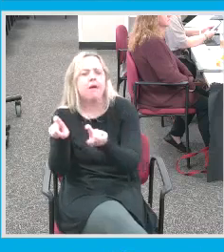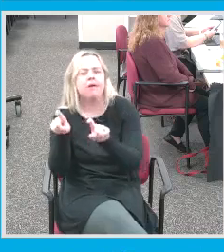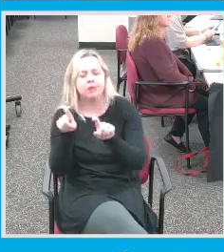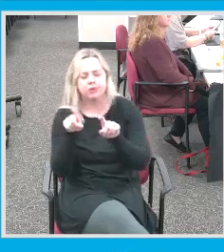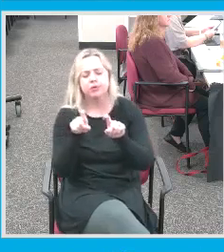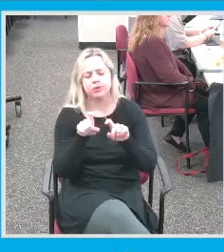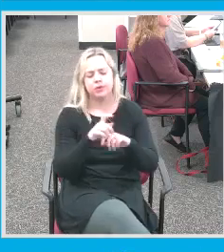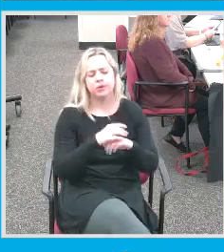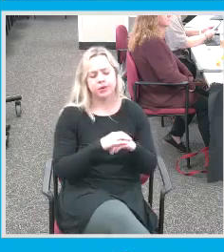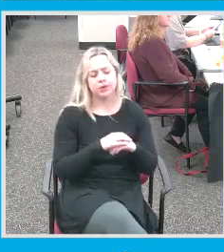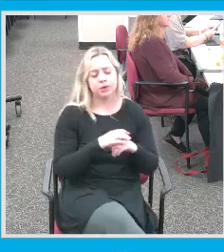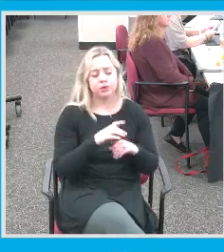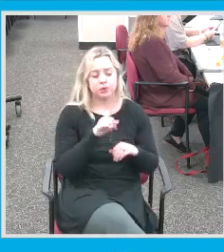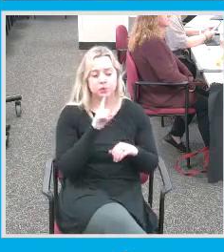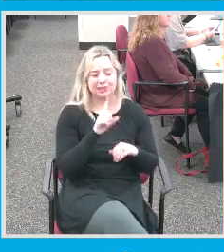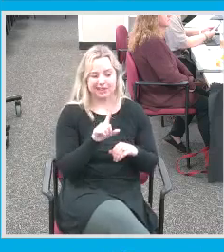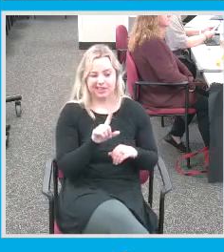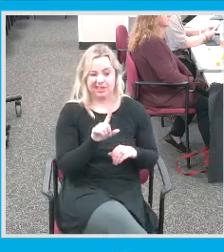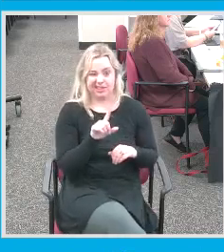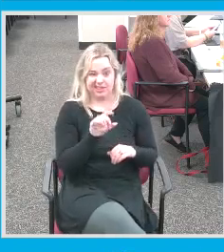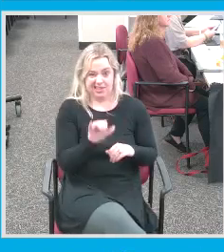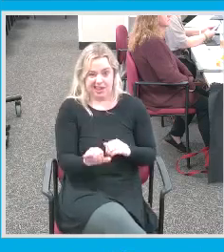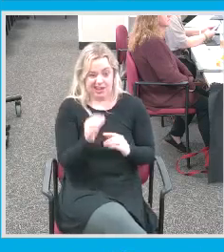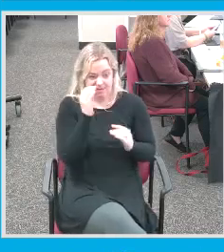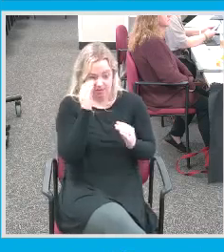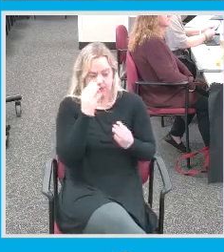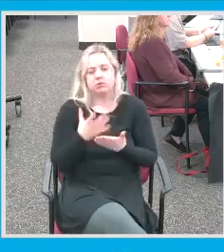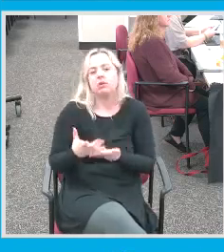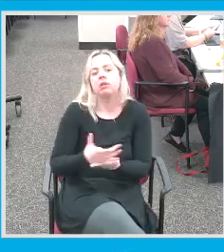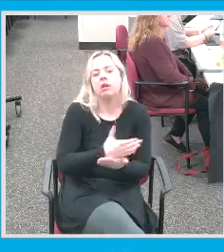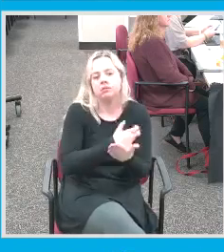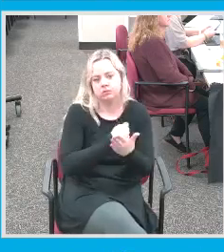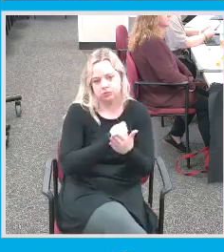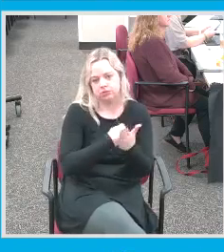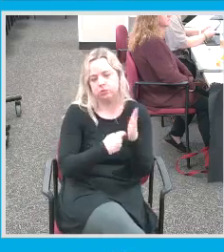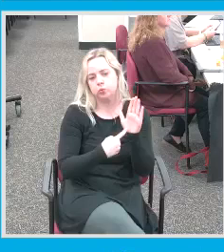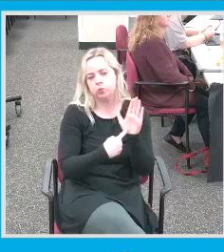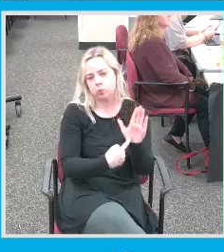work. And so that is the information that we've been able to obtain.